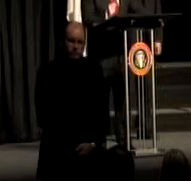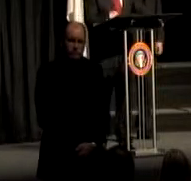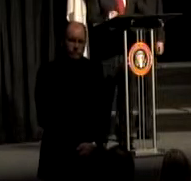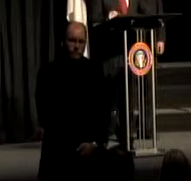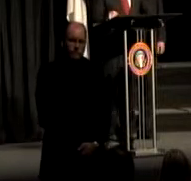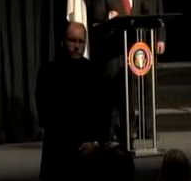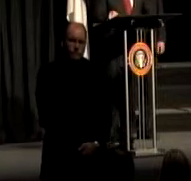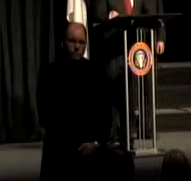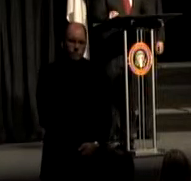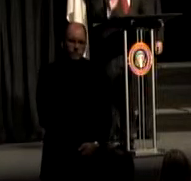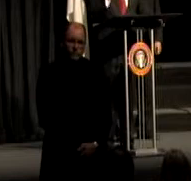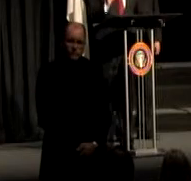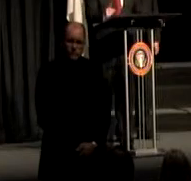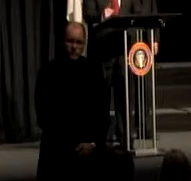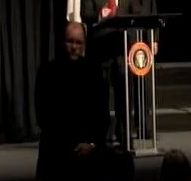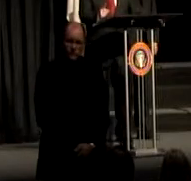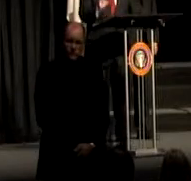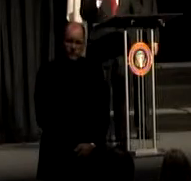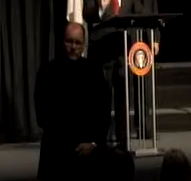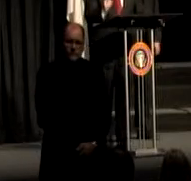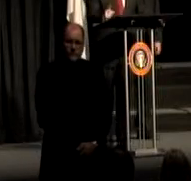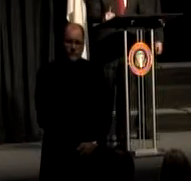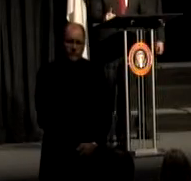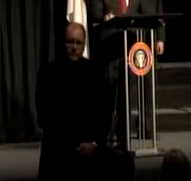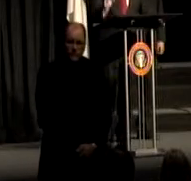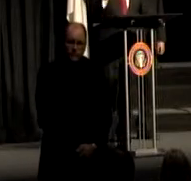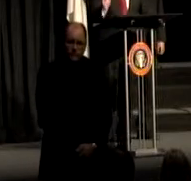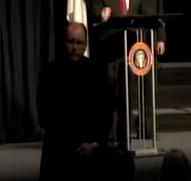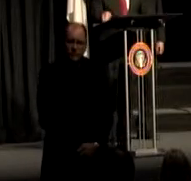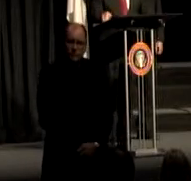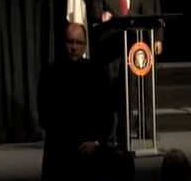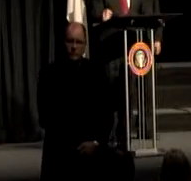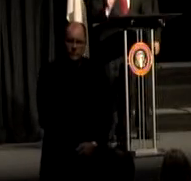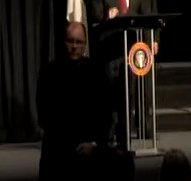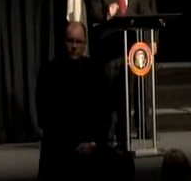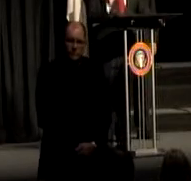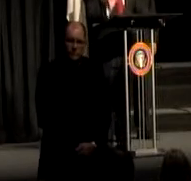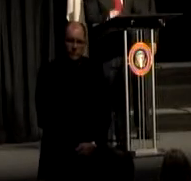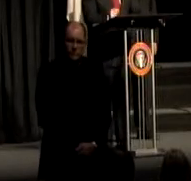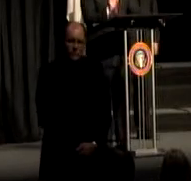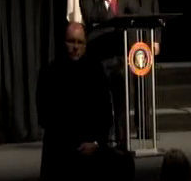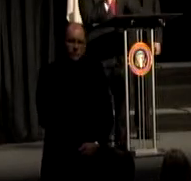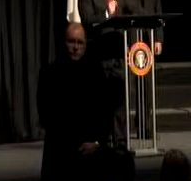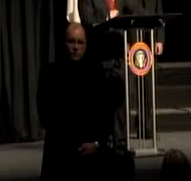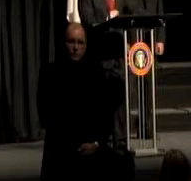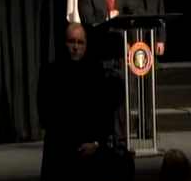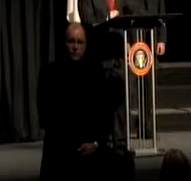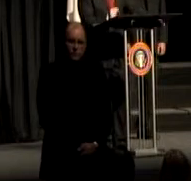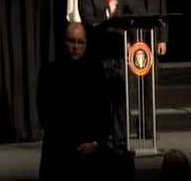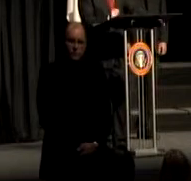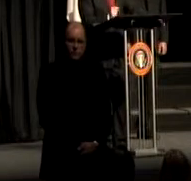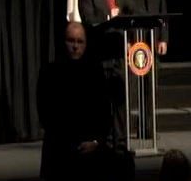the church that God has called us to be we have to be called to be set aside to be set apart and become the